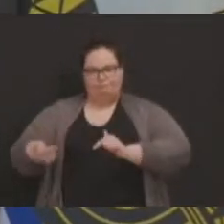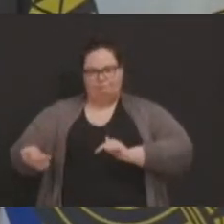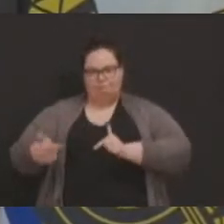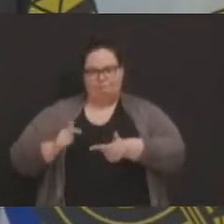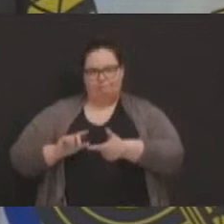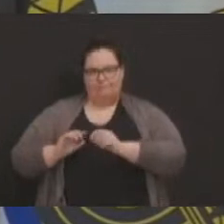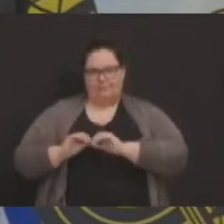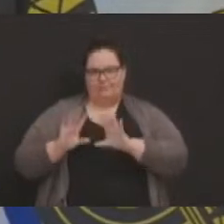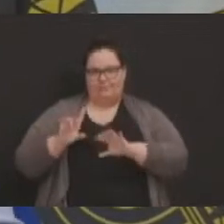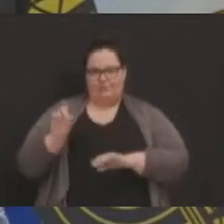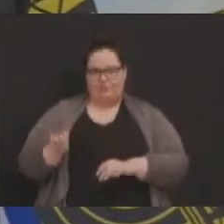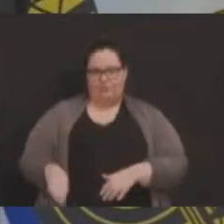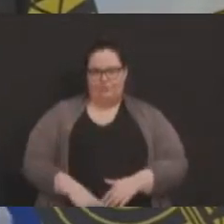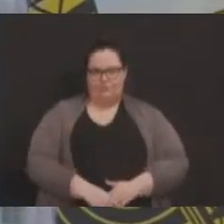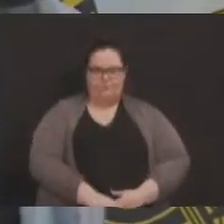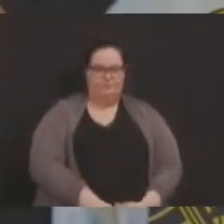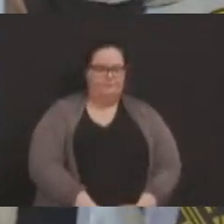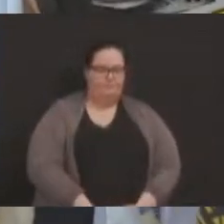crois.